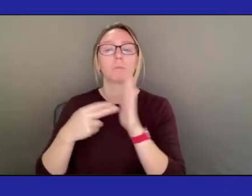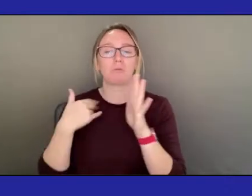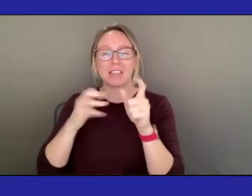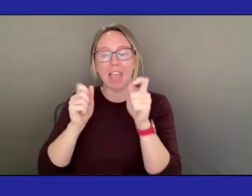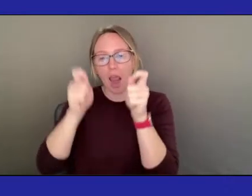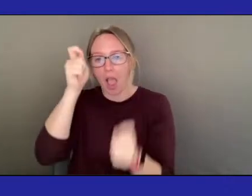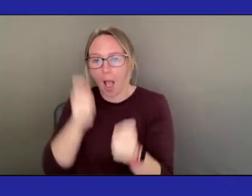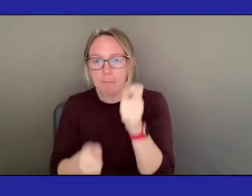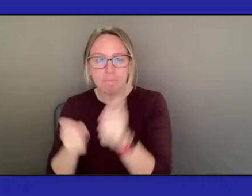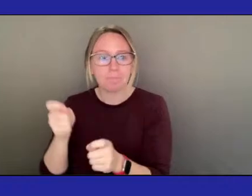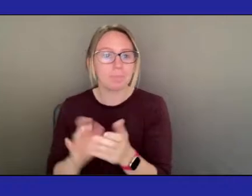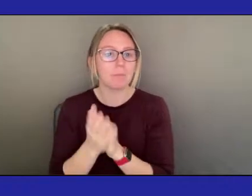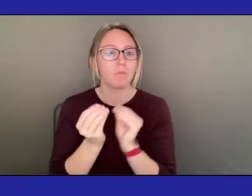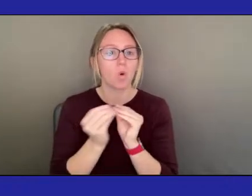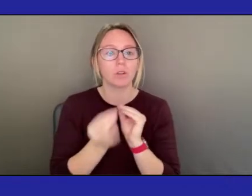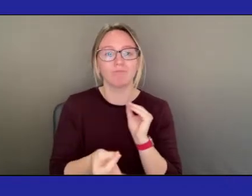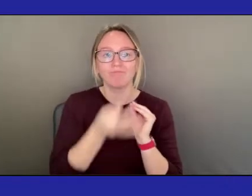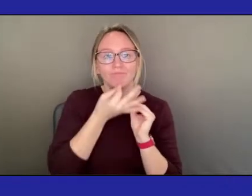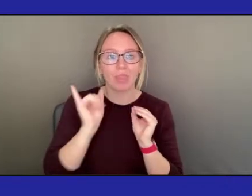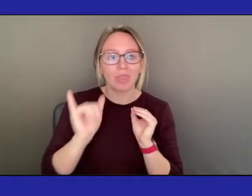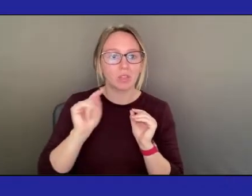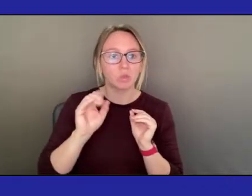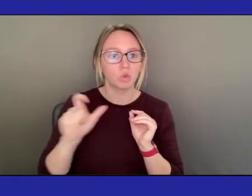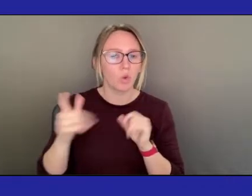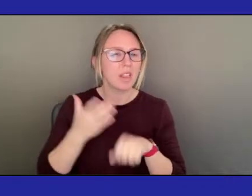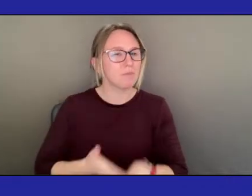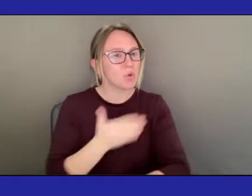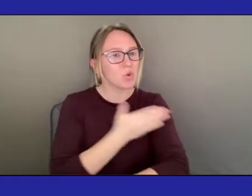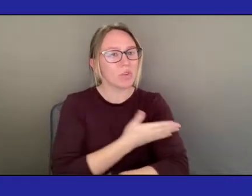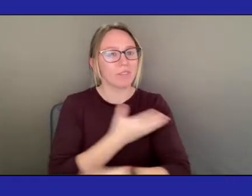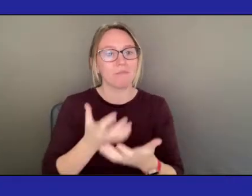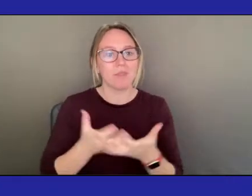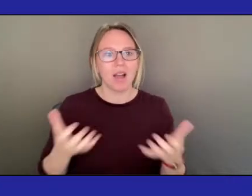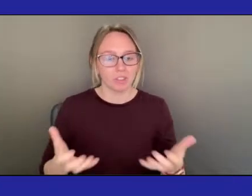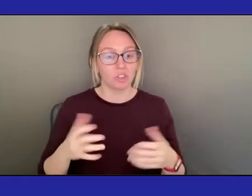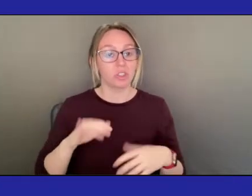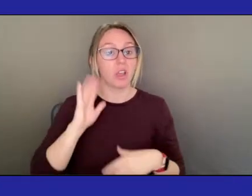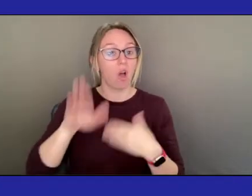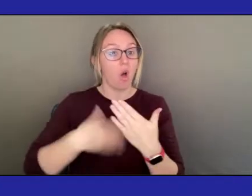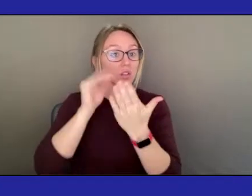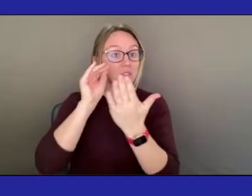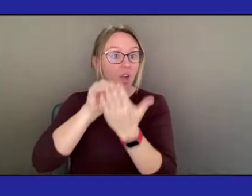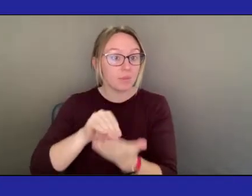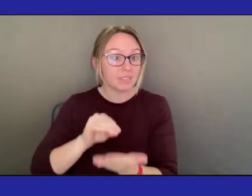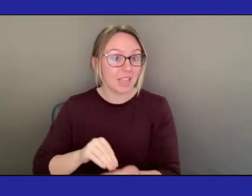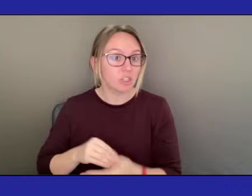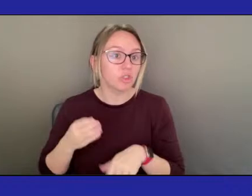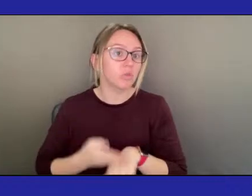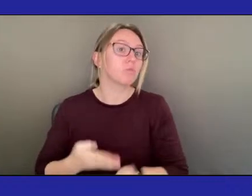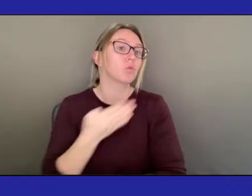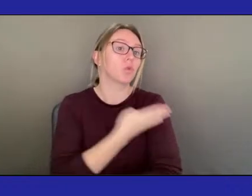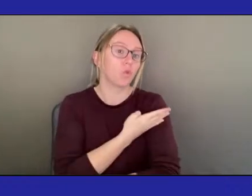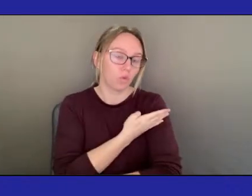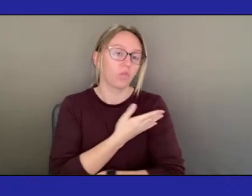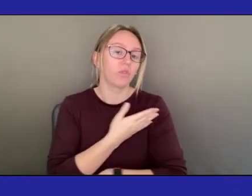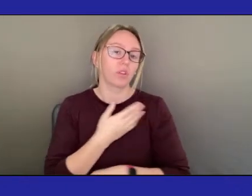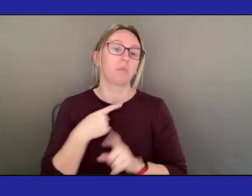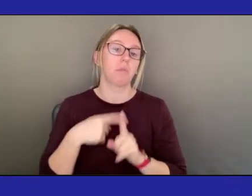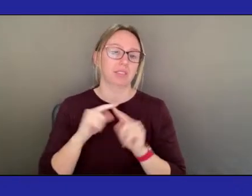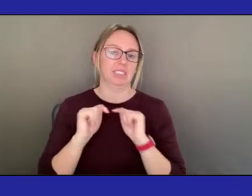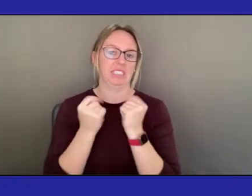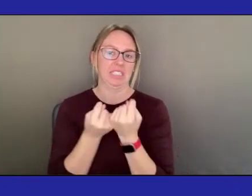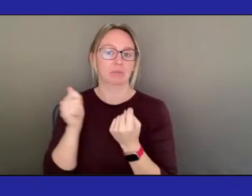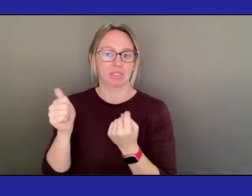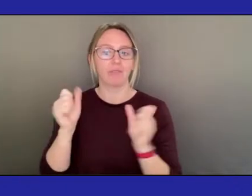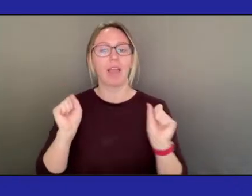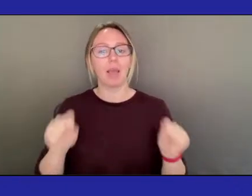tools, make them much better, make the documentation much better, and the team being able to just kind of track